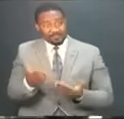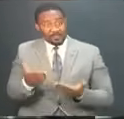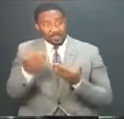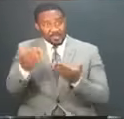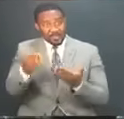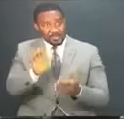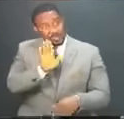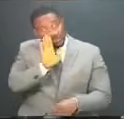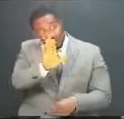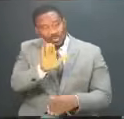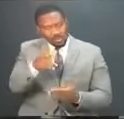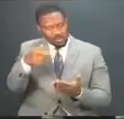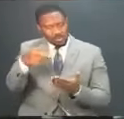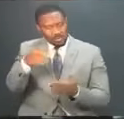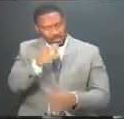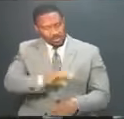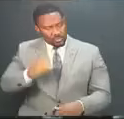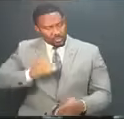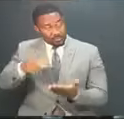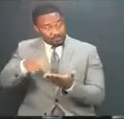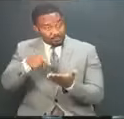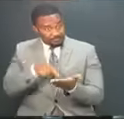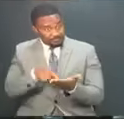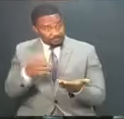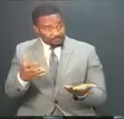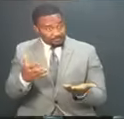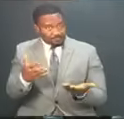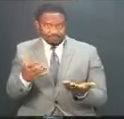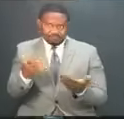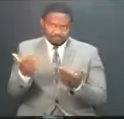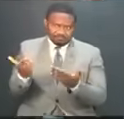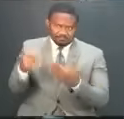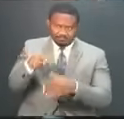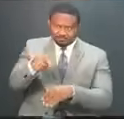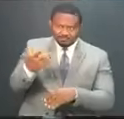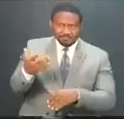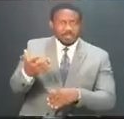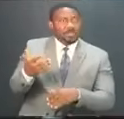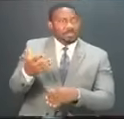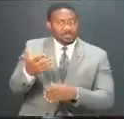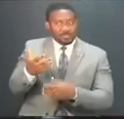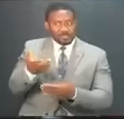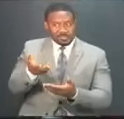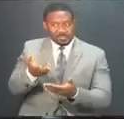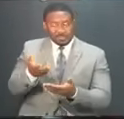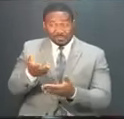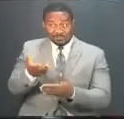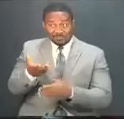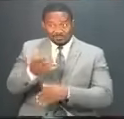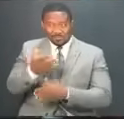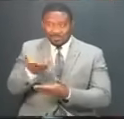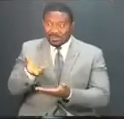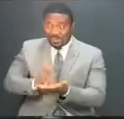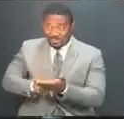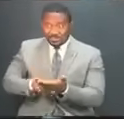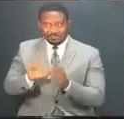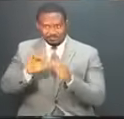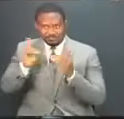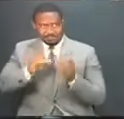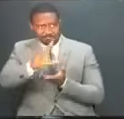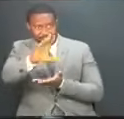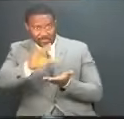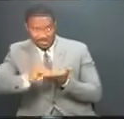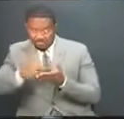your committee's report and call on Hansard to capture the entire